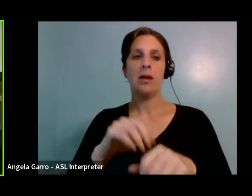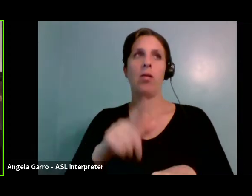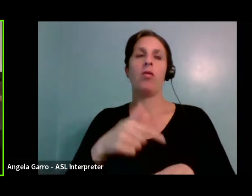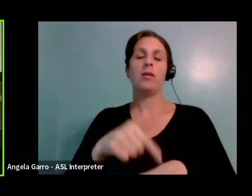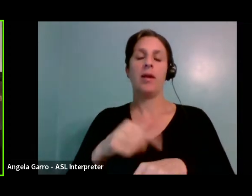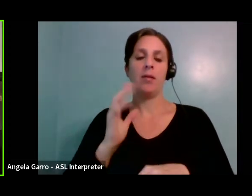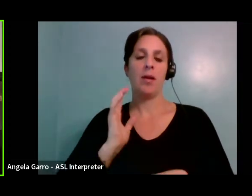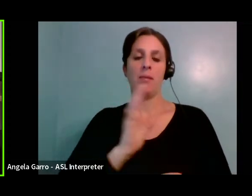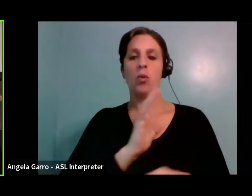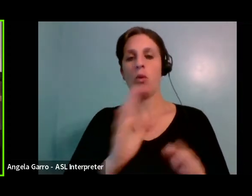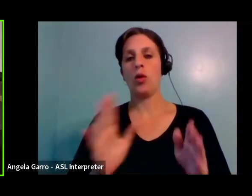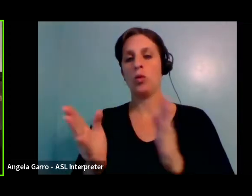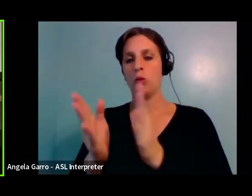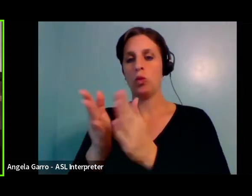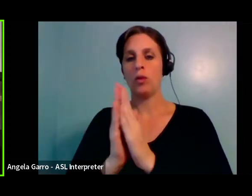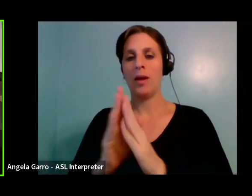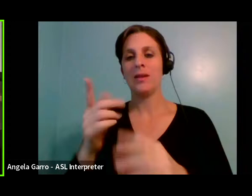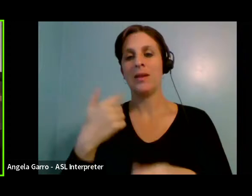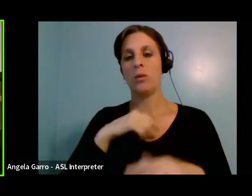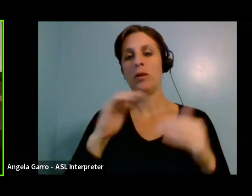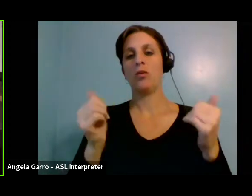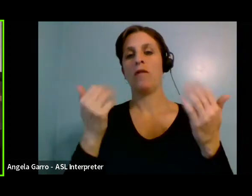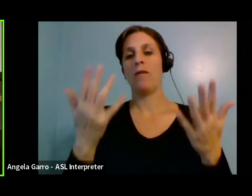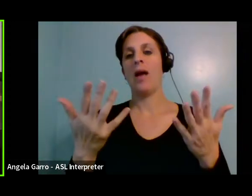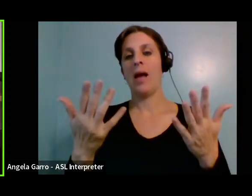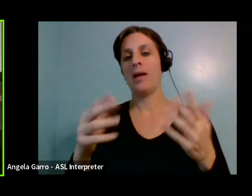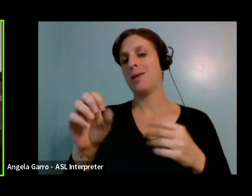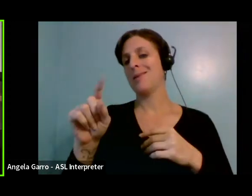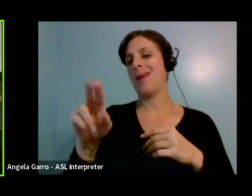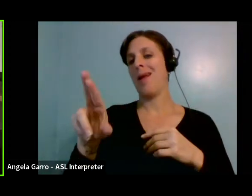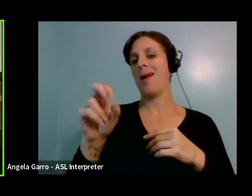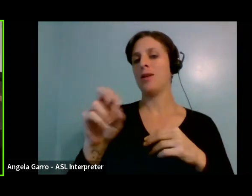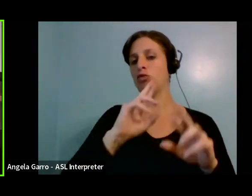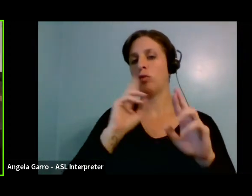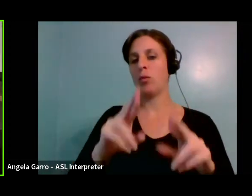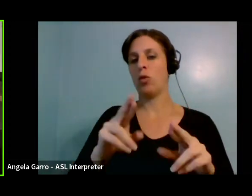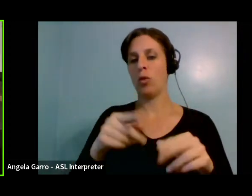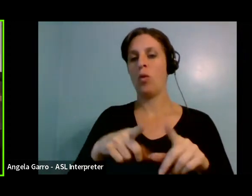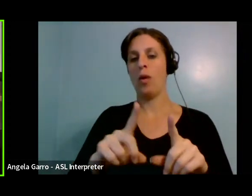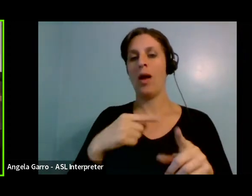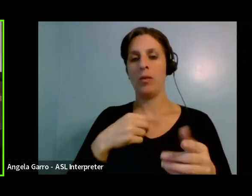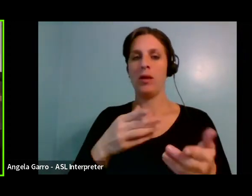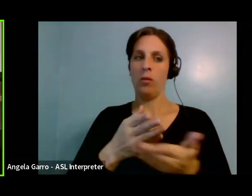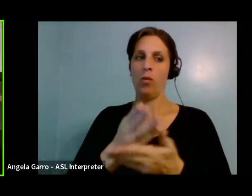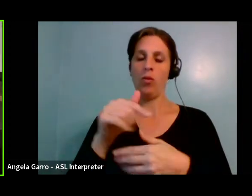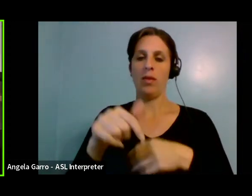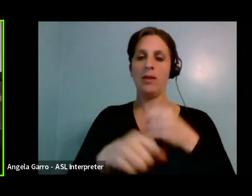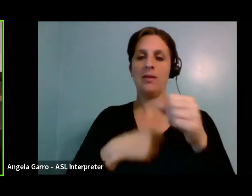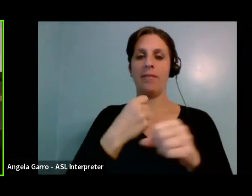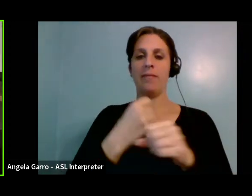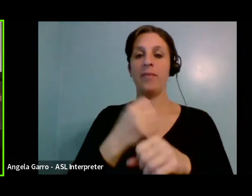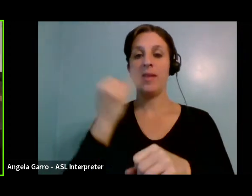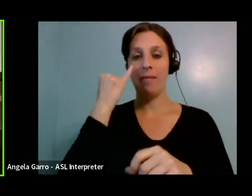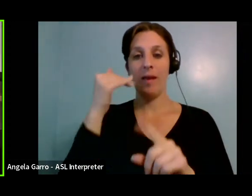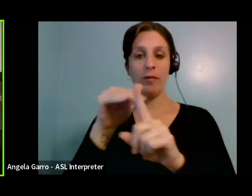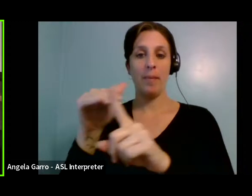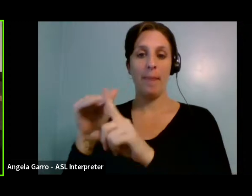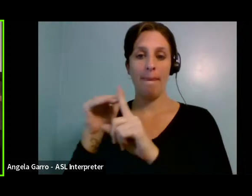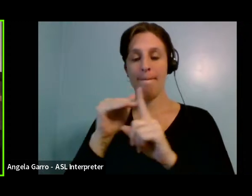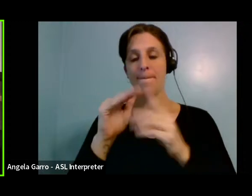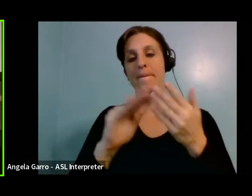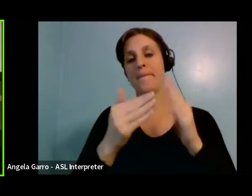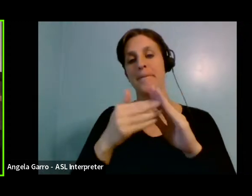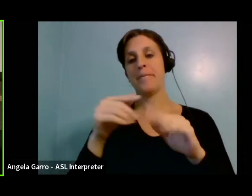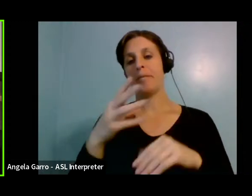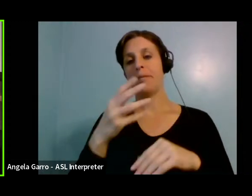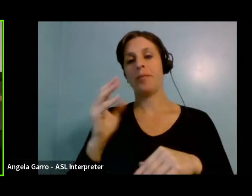had requested that we provide kind of a status report as we've gone through this year. If I can remind the community and the board, this